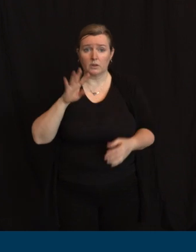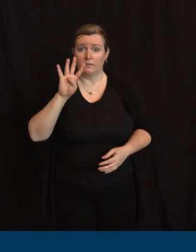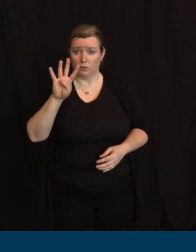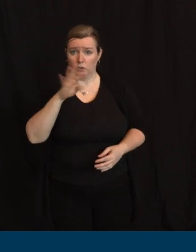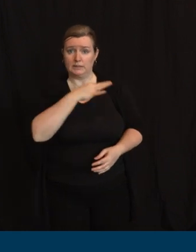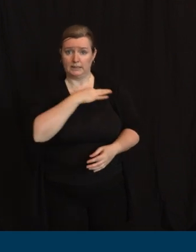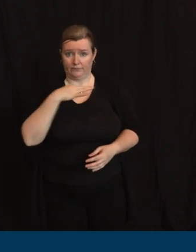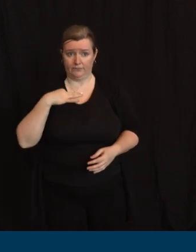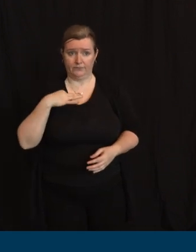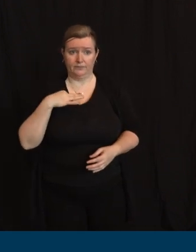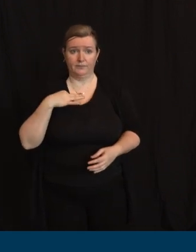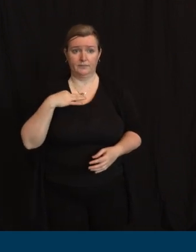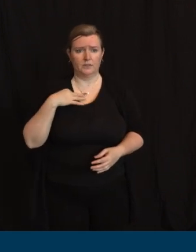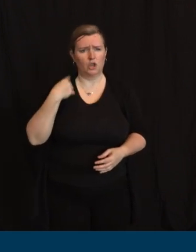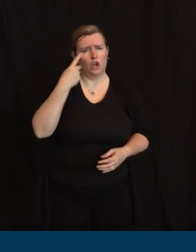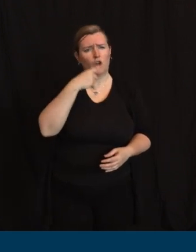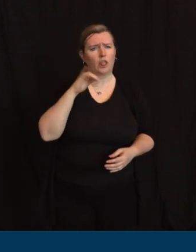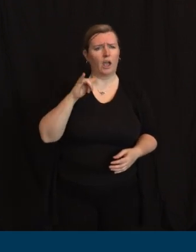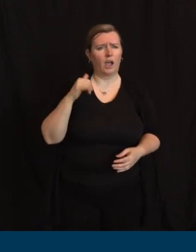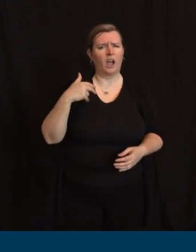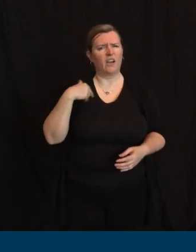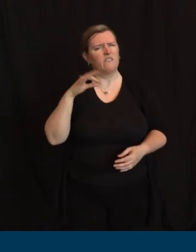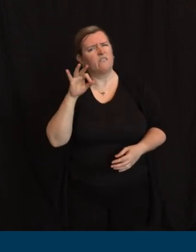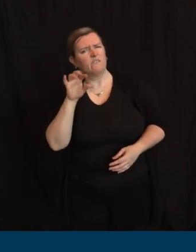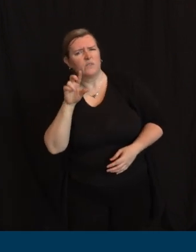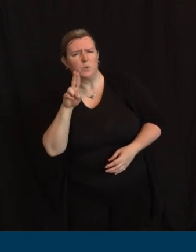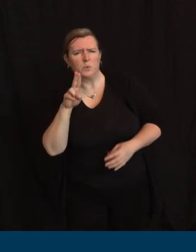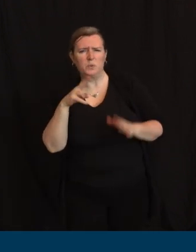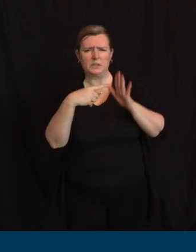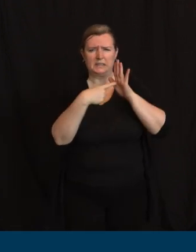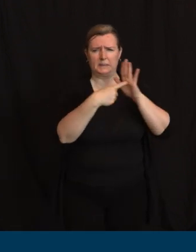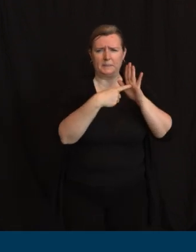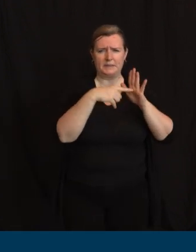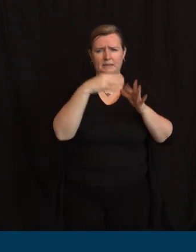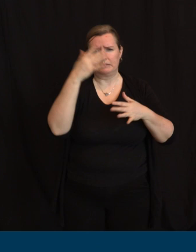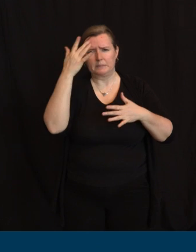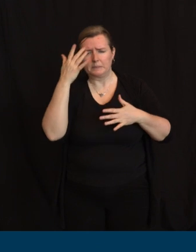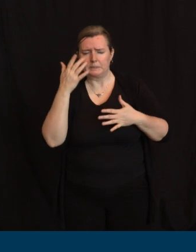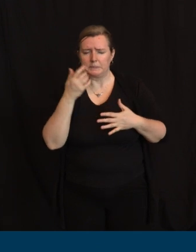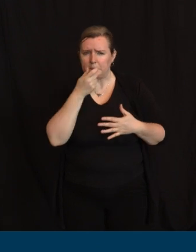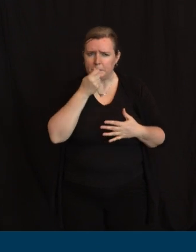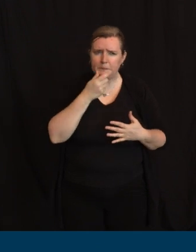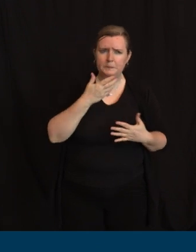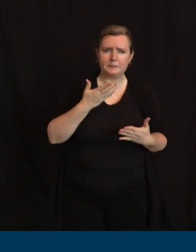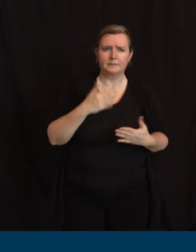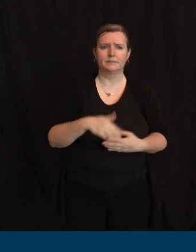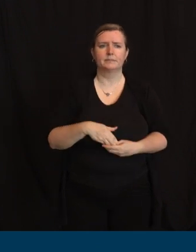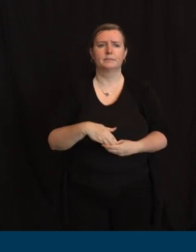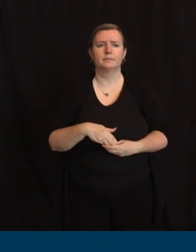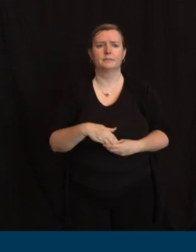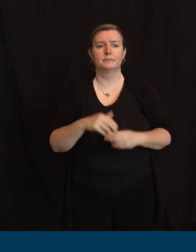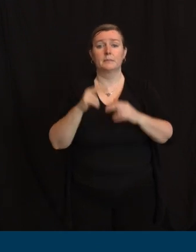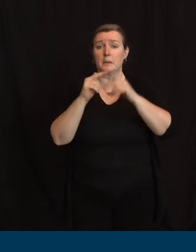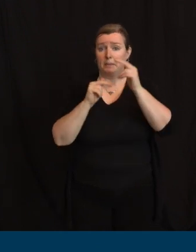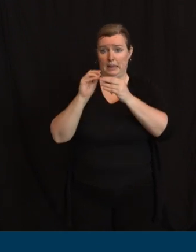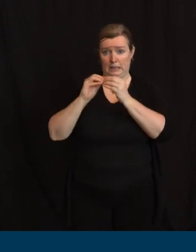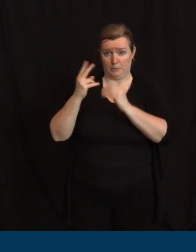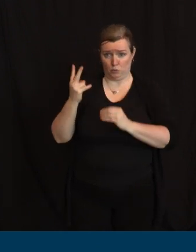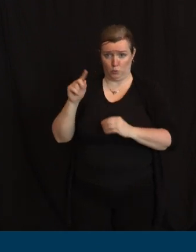flu-like symptoms. Andover 2, which has a census of 419, they